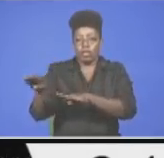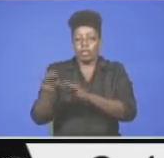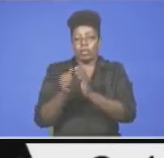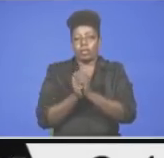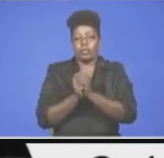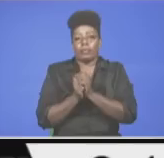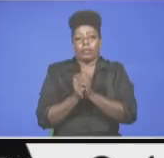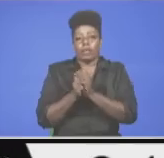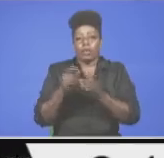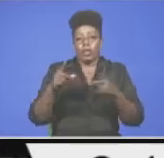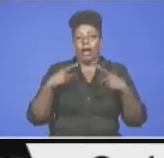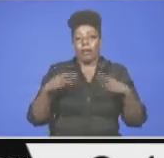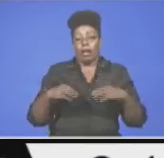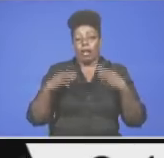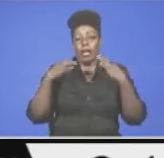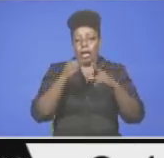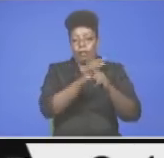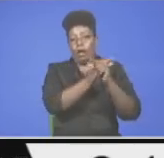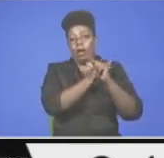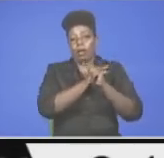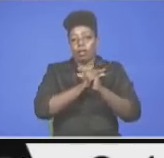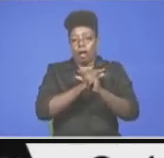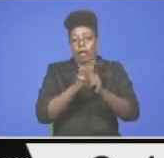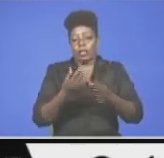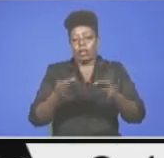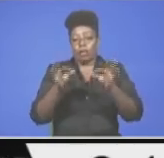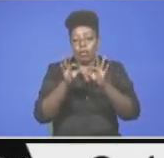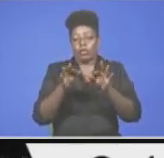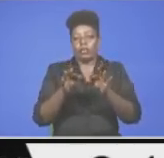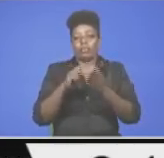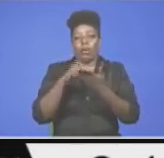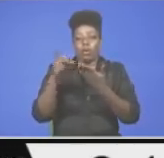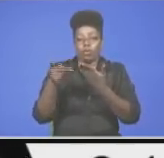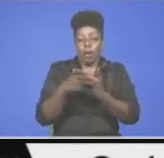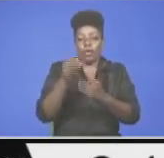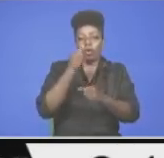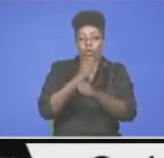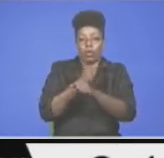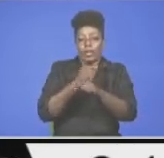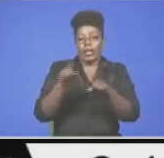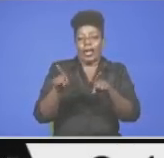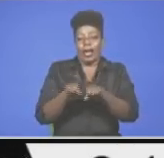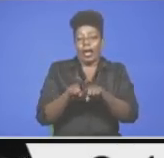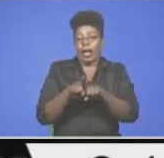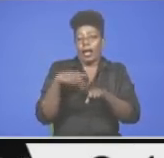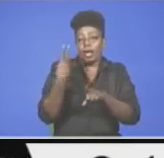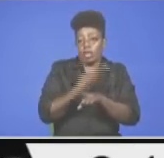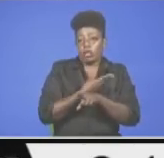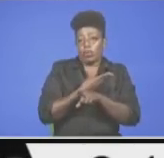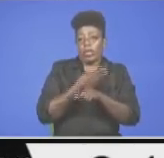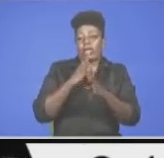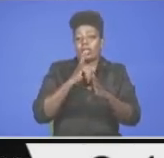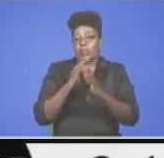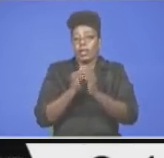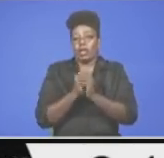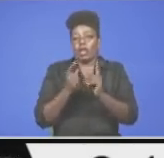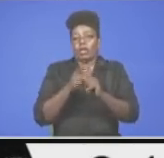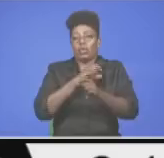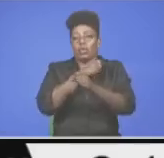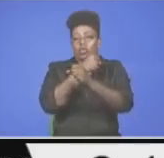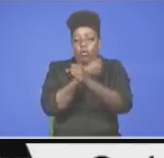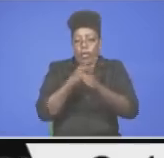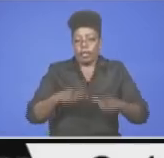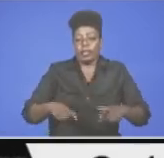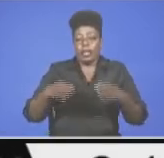Our lifeguard program, it's a very important program. We are working diligently as we speak to strengthen the